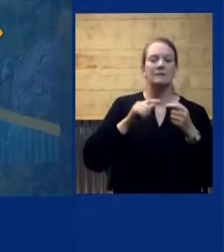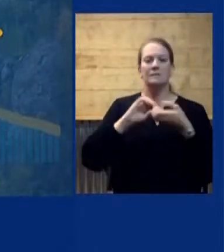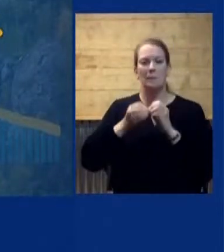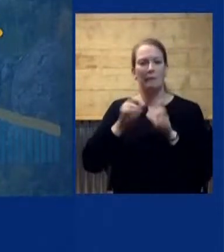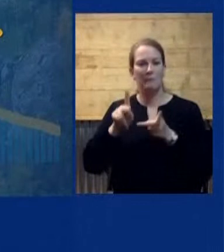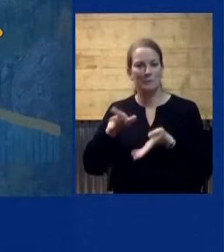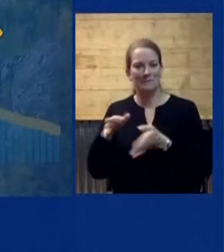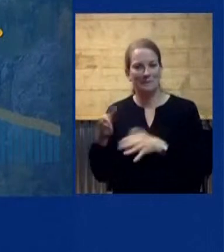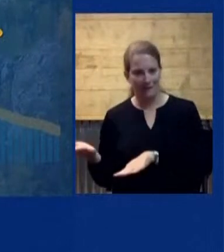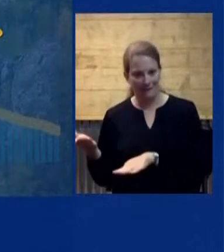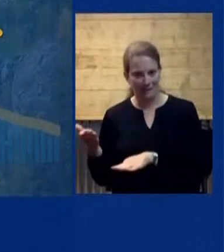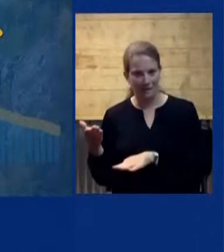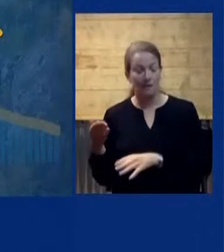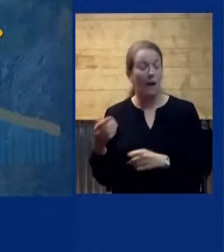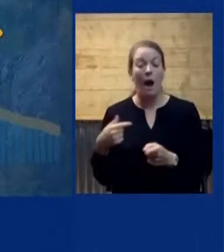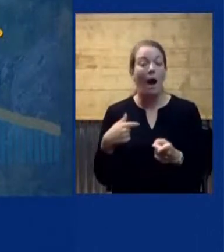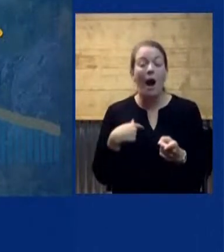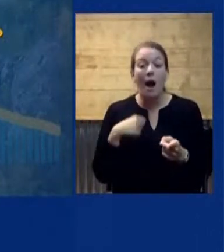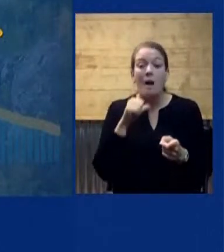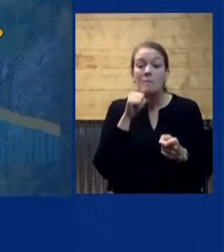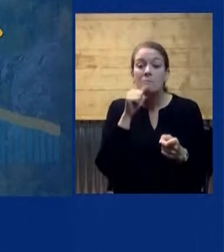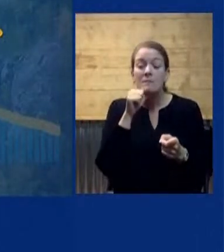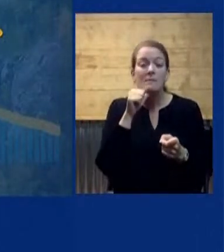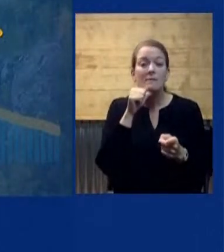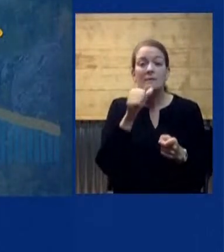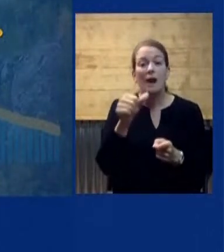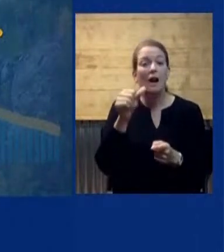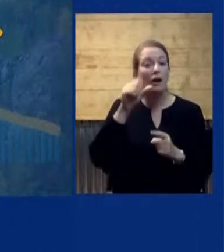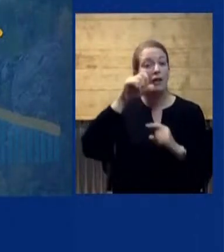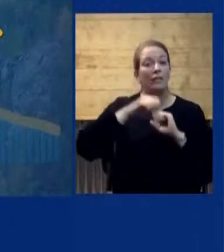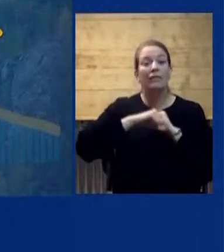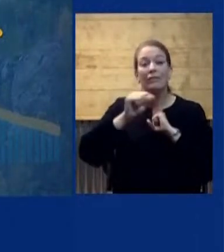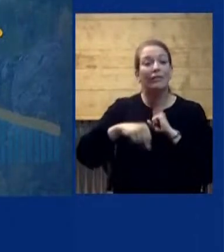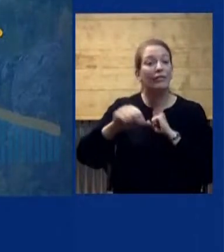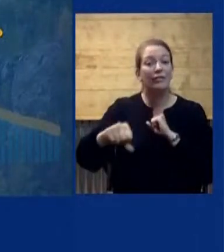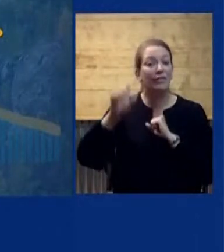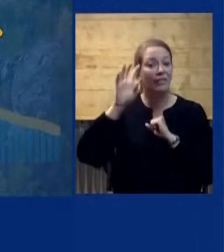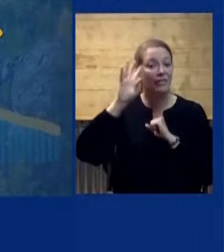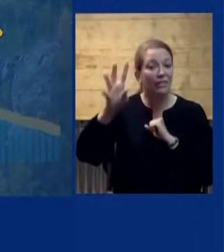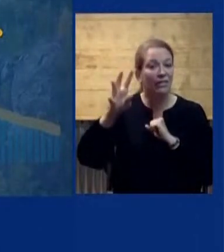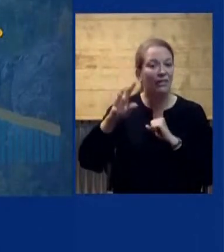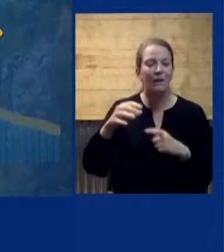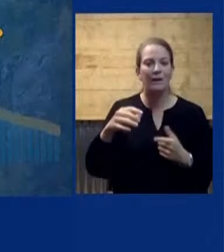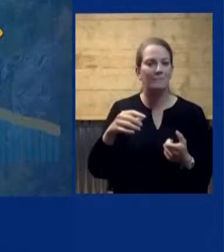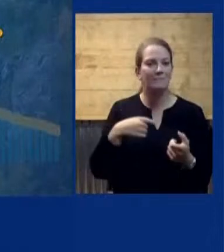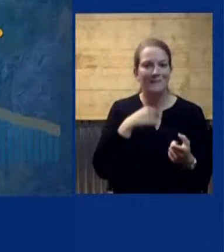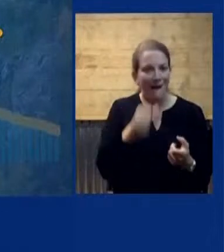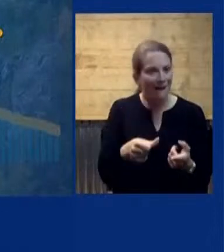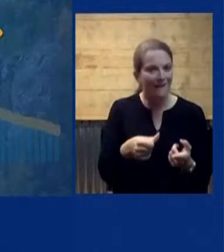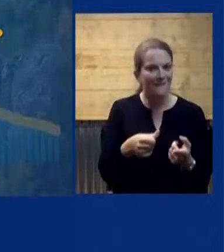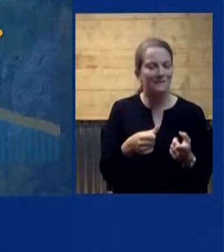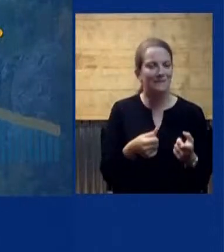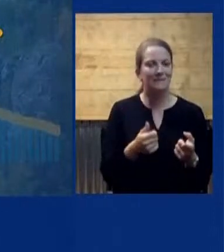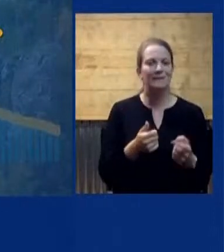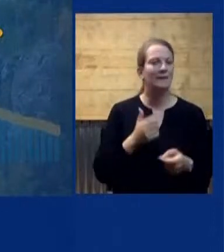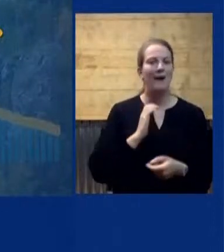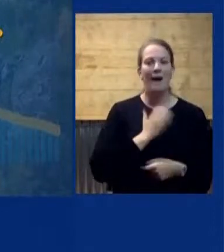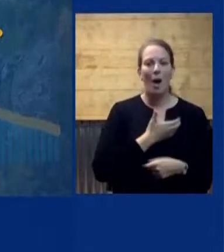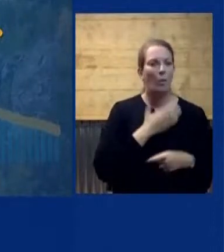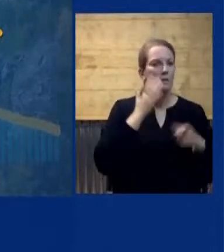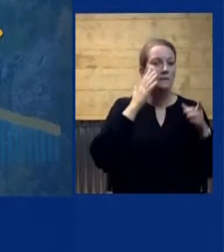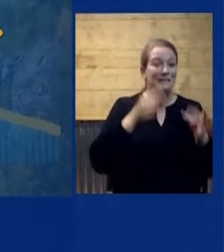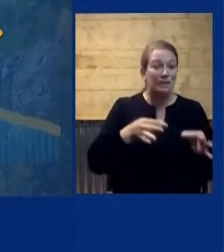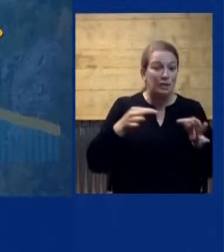dramatic. And that's not being rhetorical. These decisions decide how